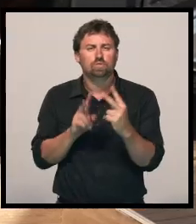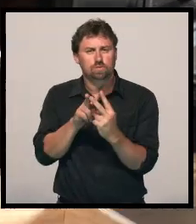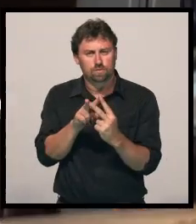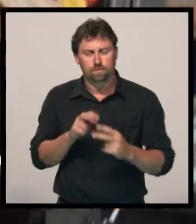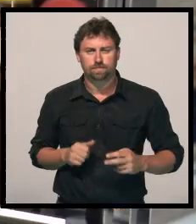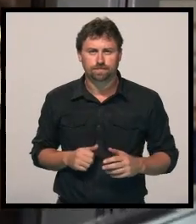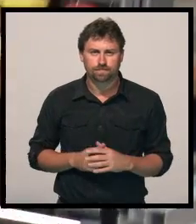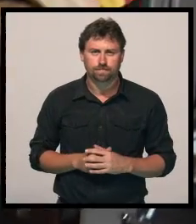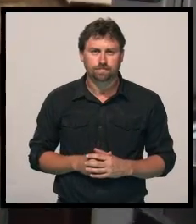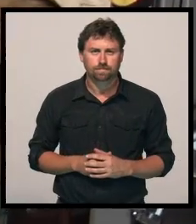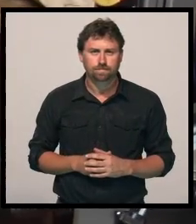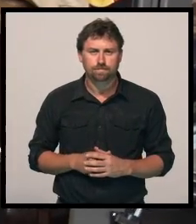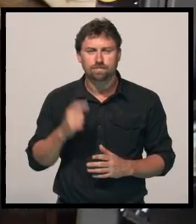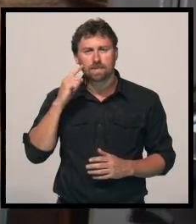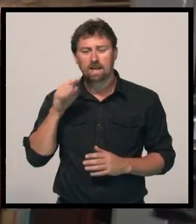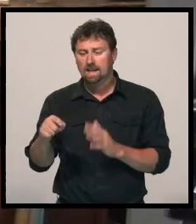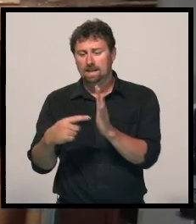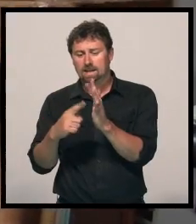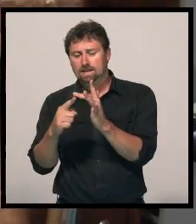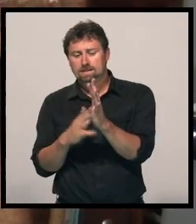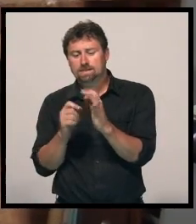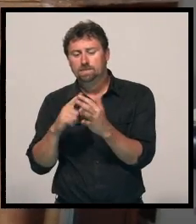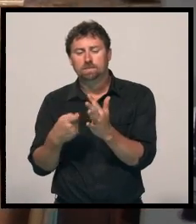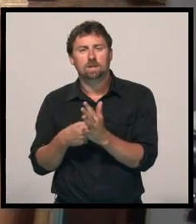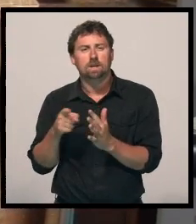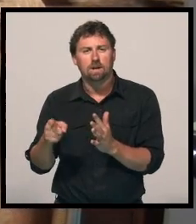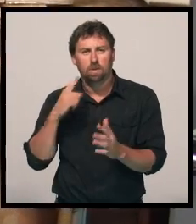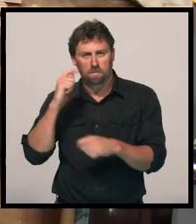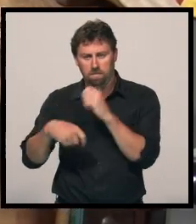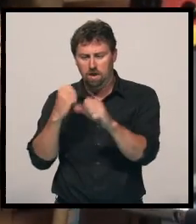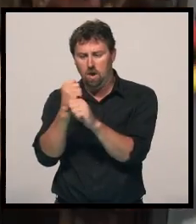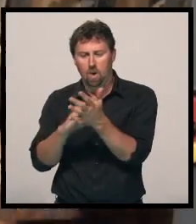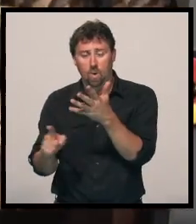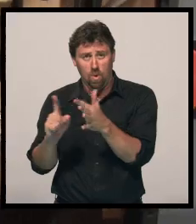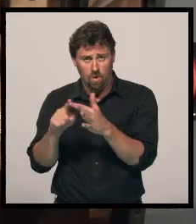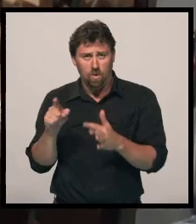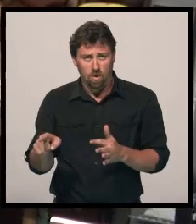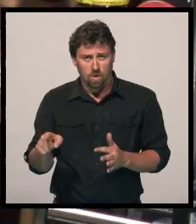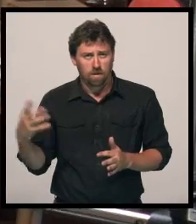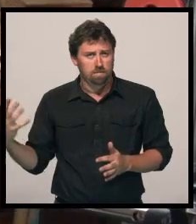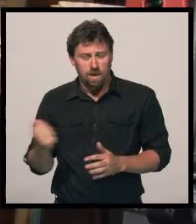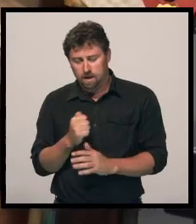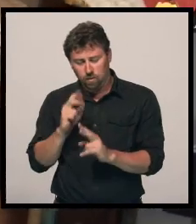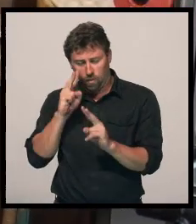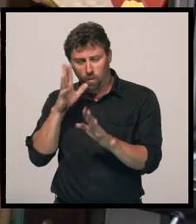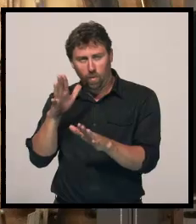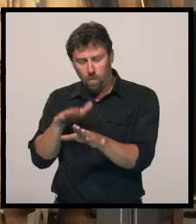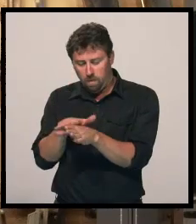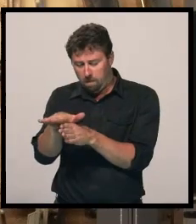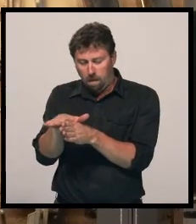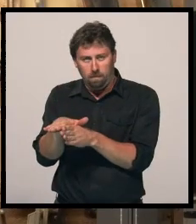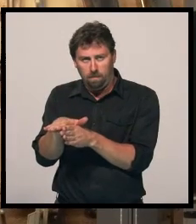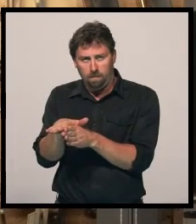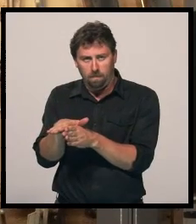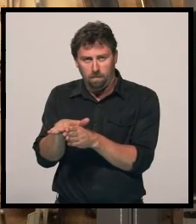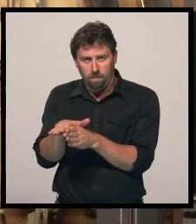with the solid timber one, when we glue it in, it has to be a very good fit. So I hope this one